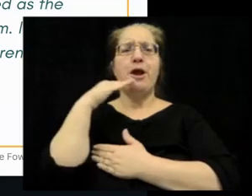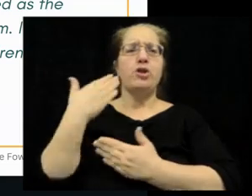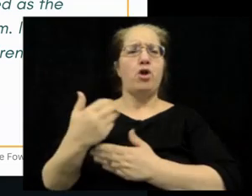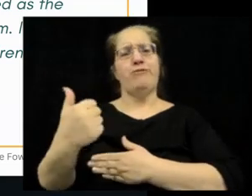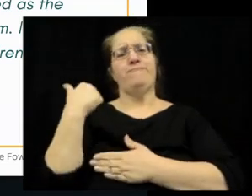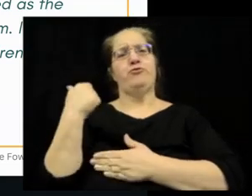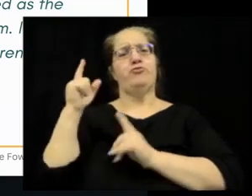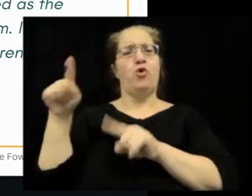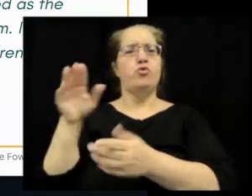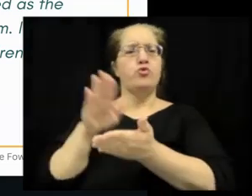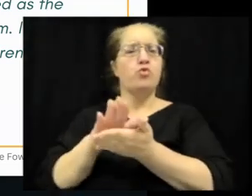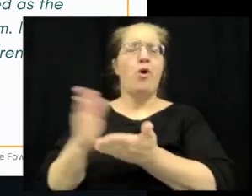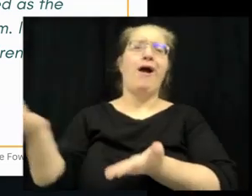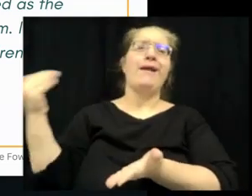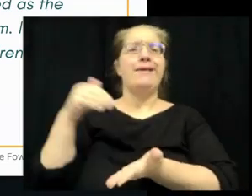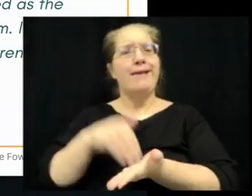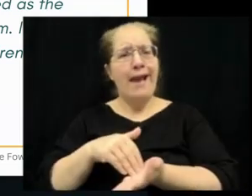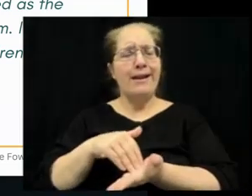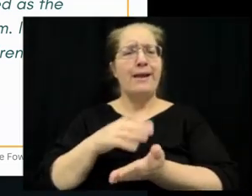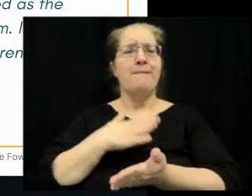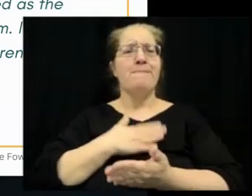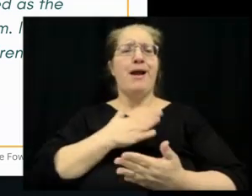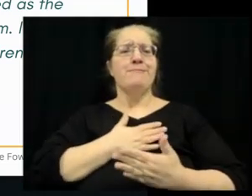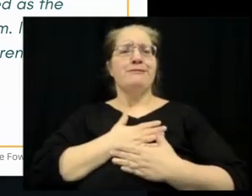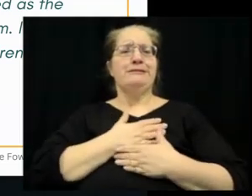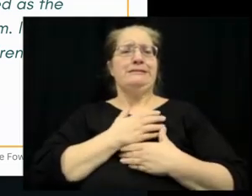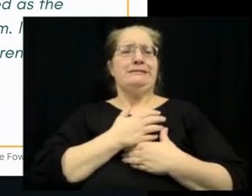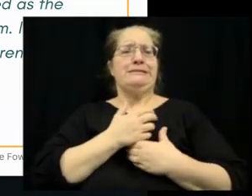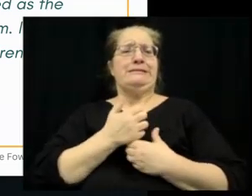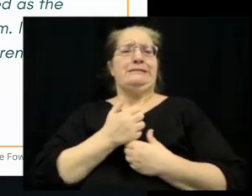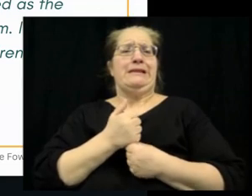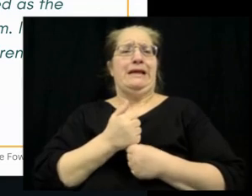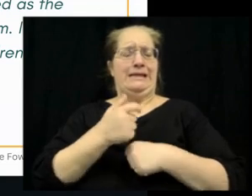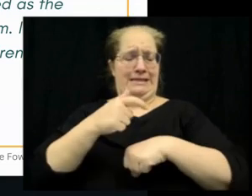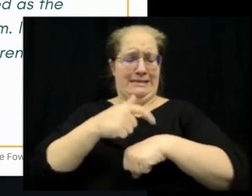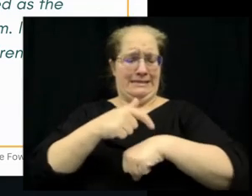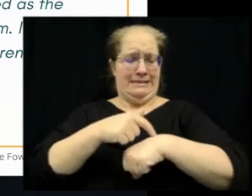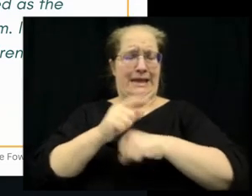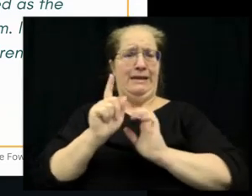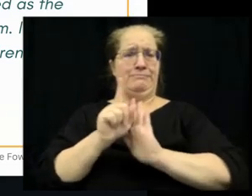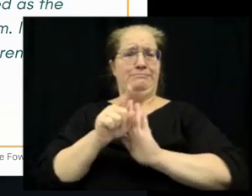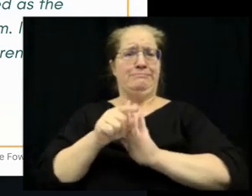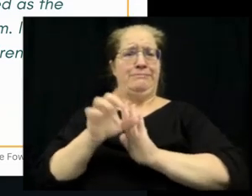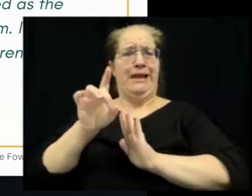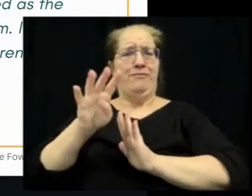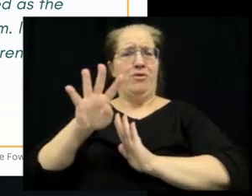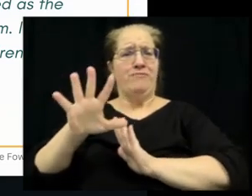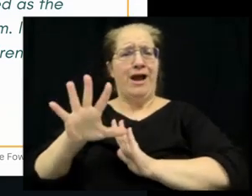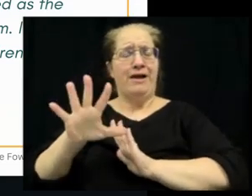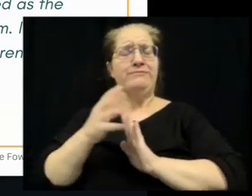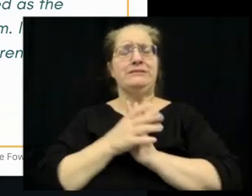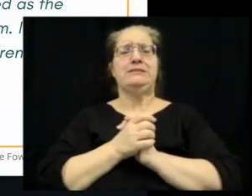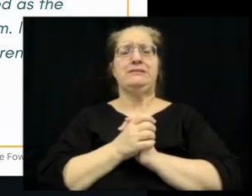school again. My chest tightened as the clock ticked past 8:45 a.m.